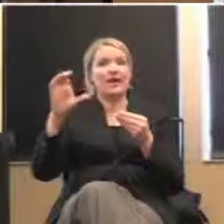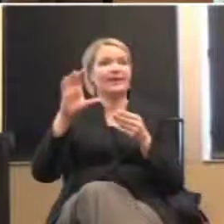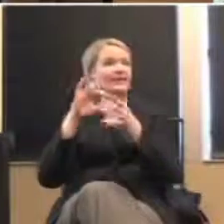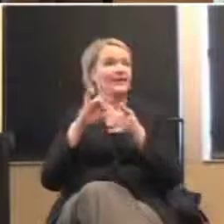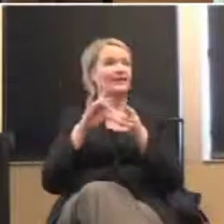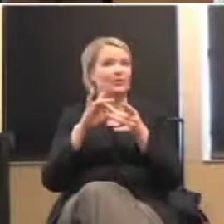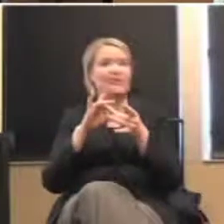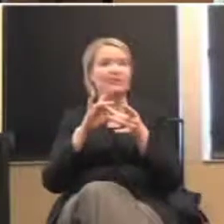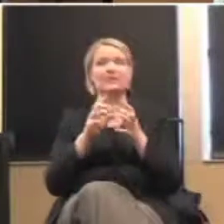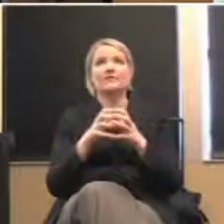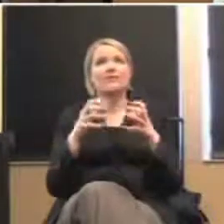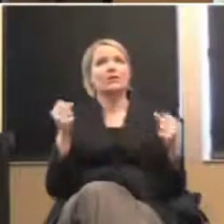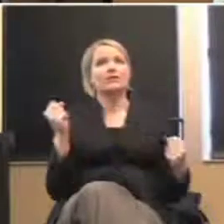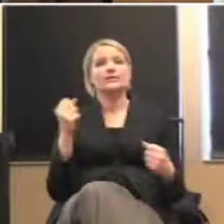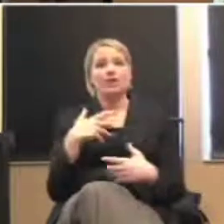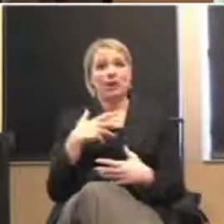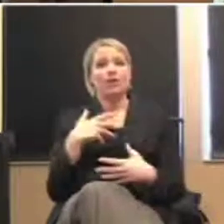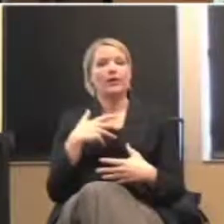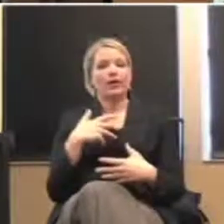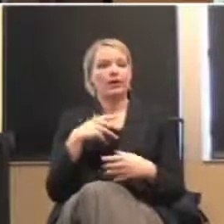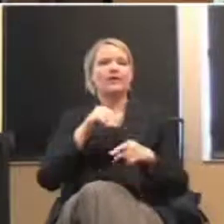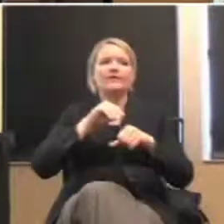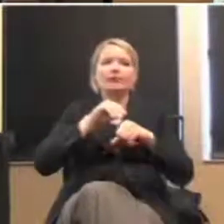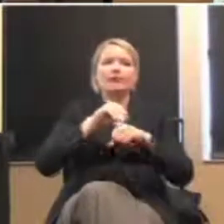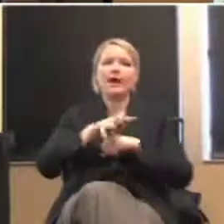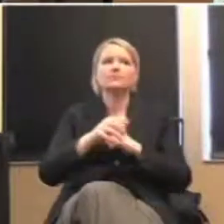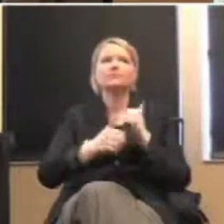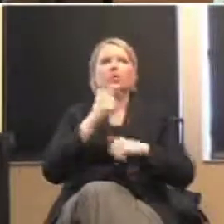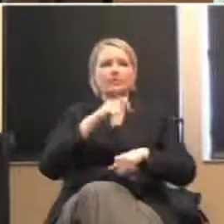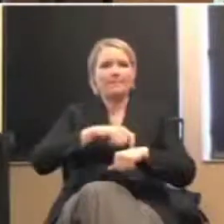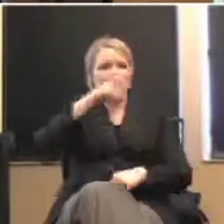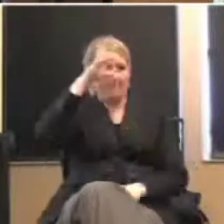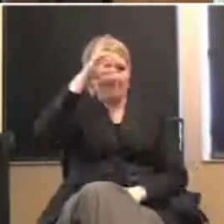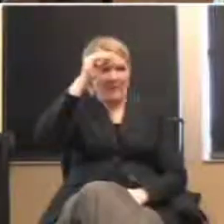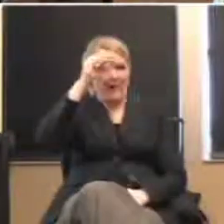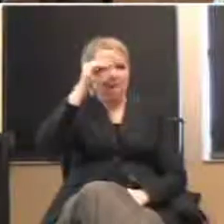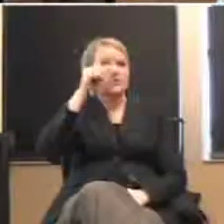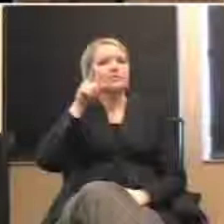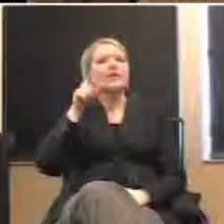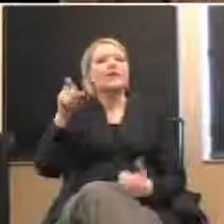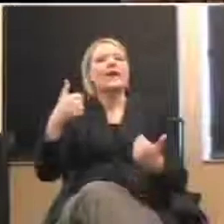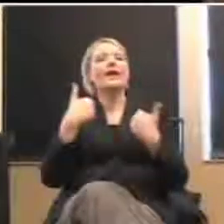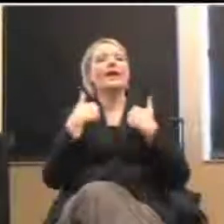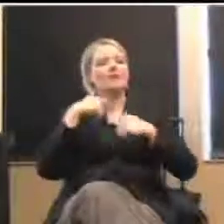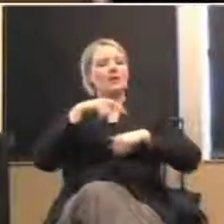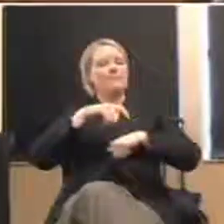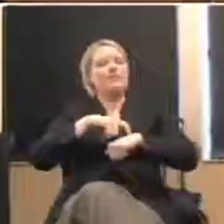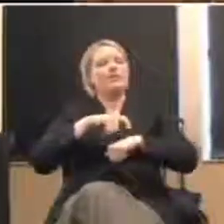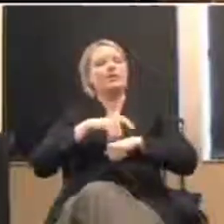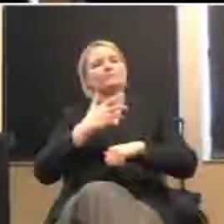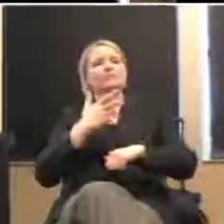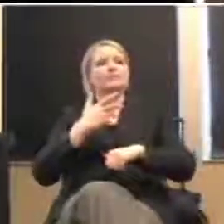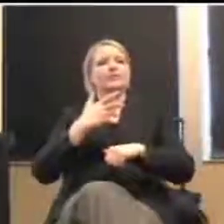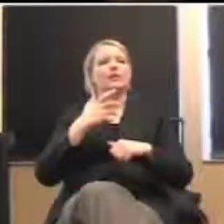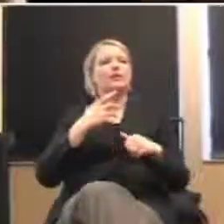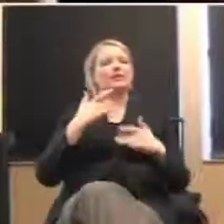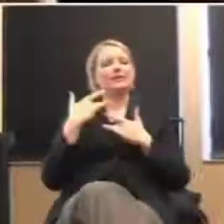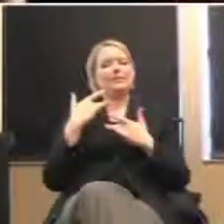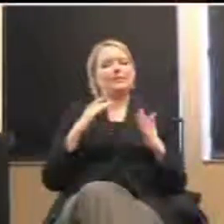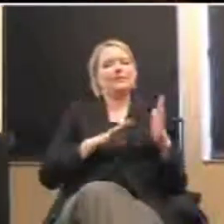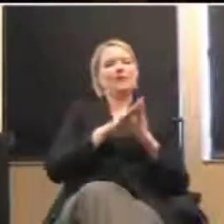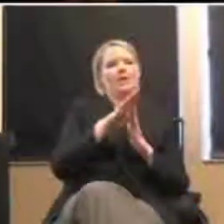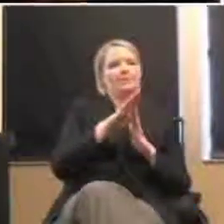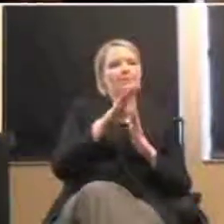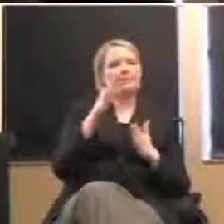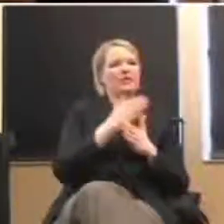a very scary disorder. It affects primarily males, and they have a period of typical development between 2 and